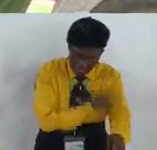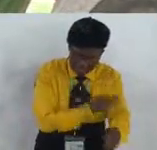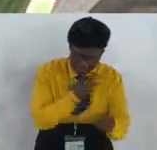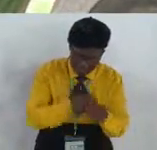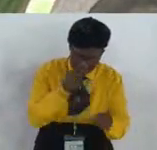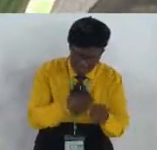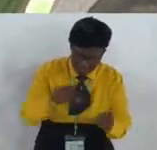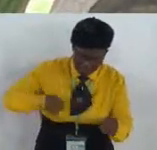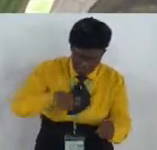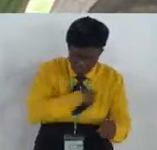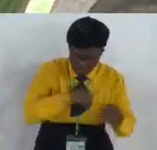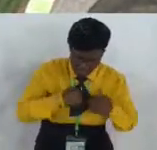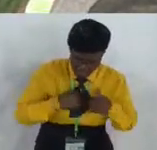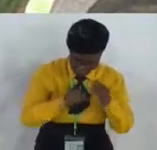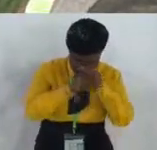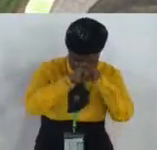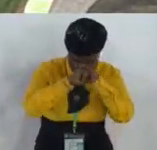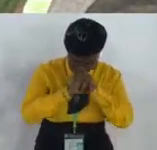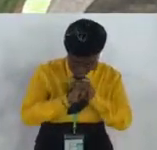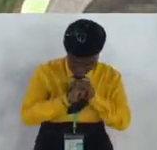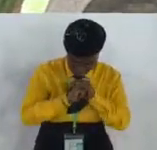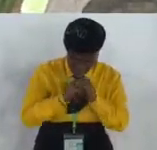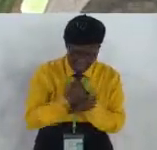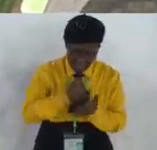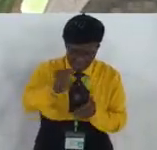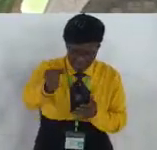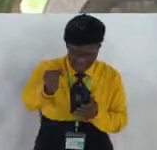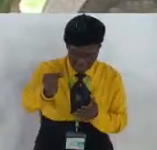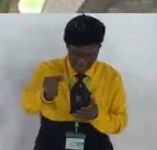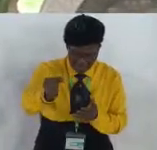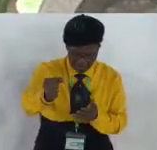name we have worshipped.